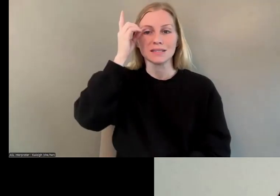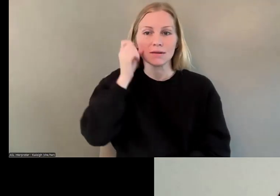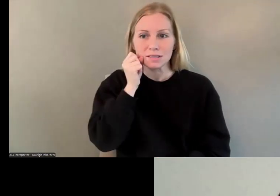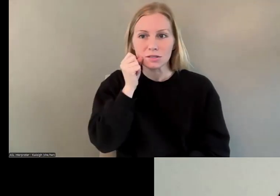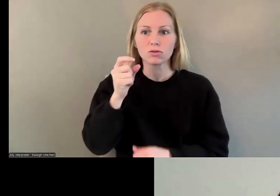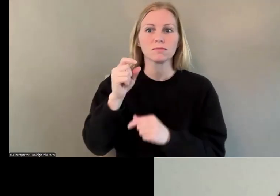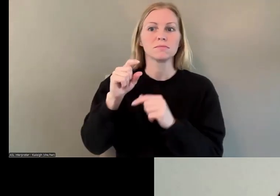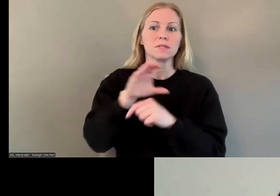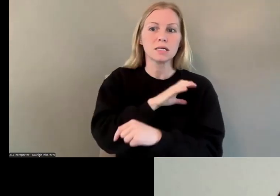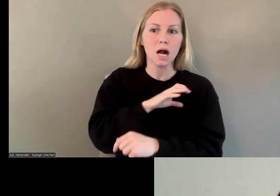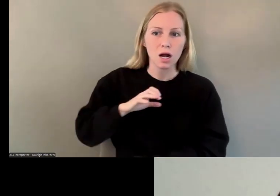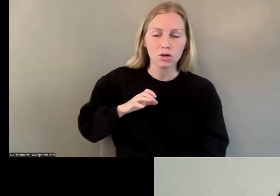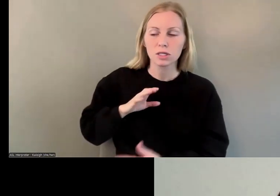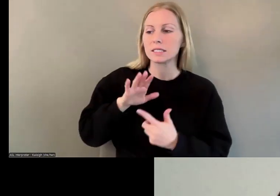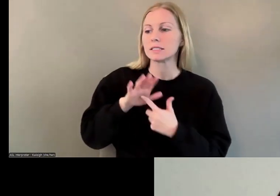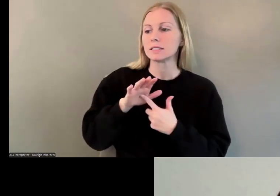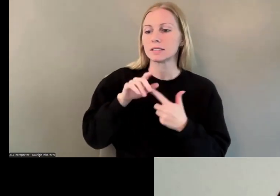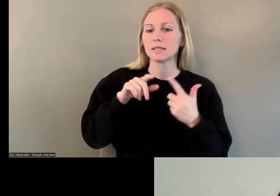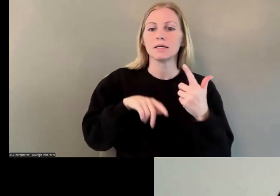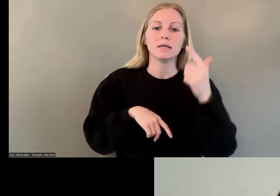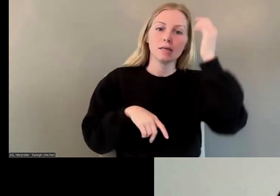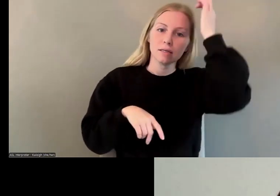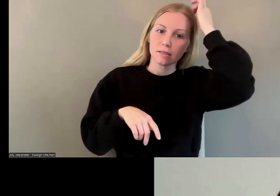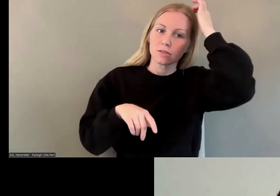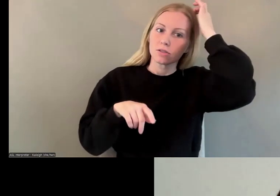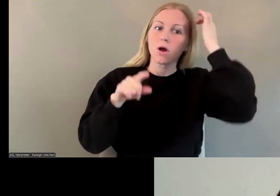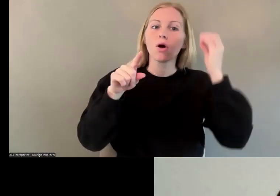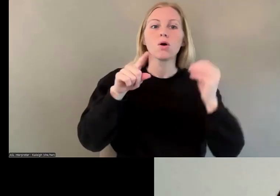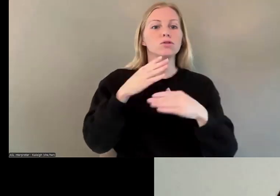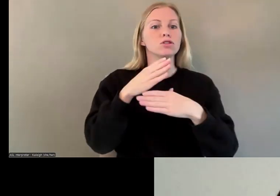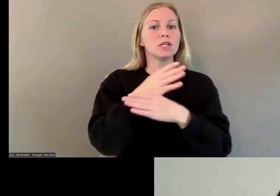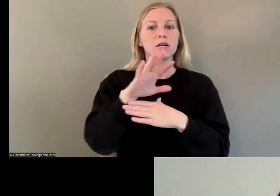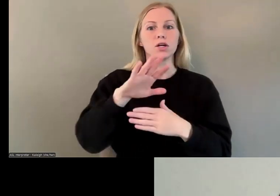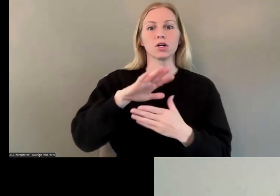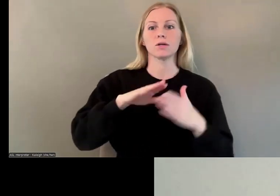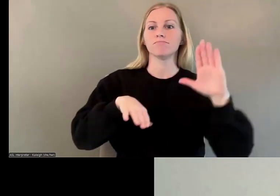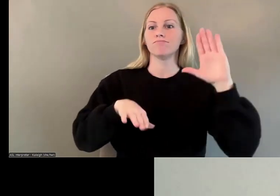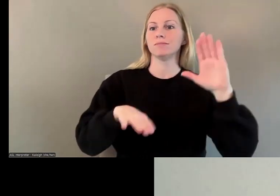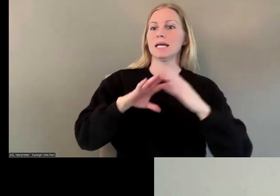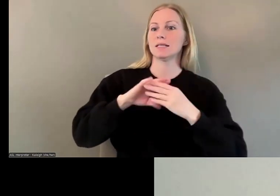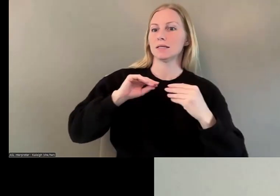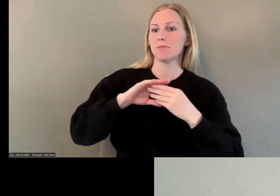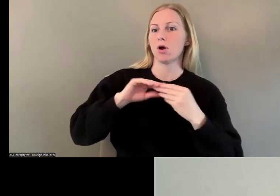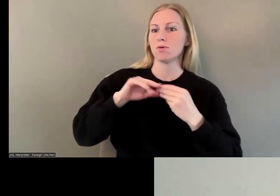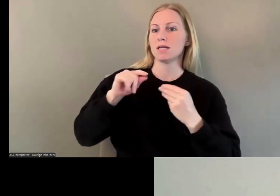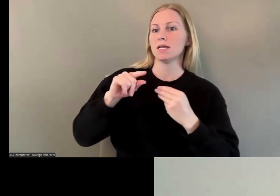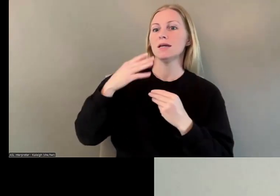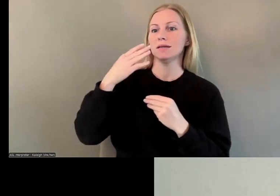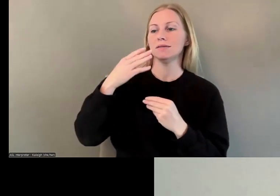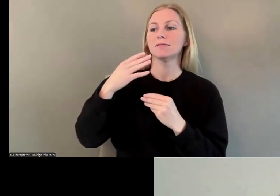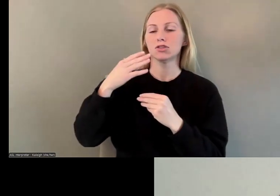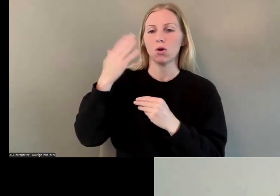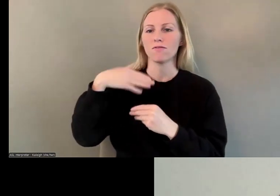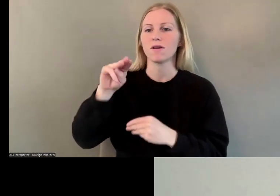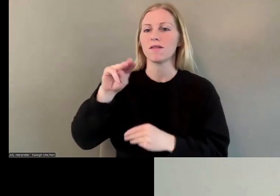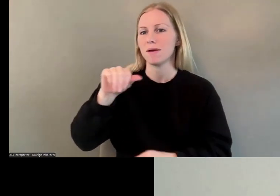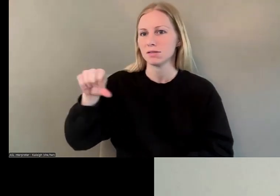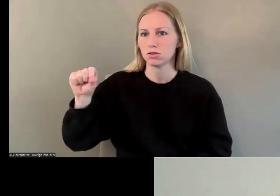in the First Call program, sharing her testimony in front of the Massachusetts Joint Committee on Education to Improve School